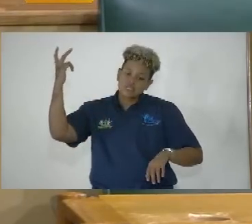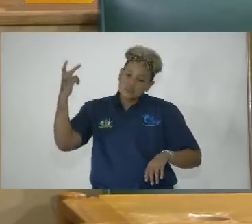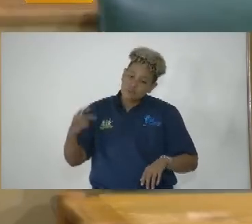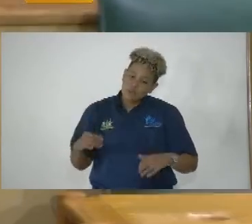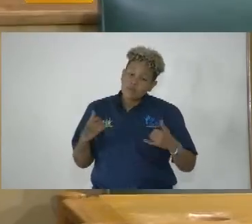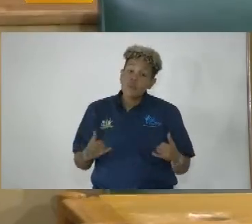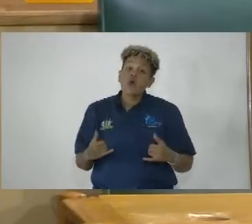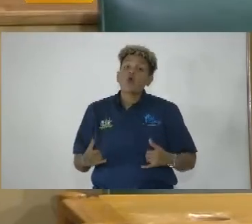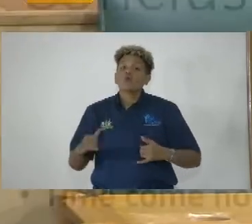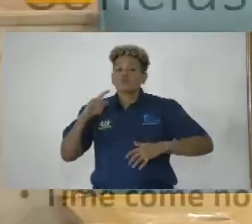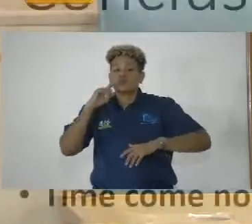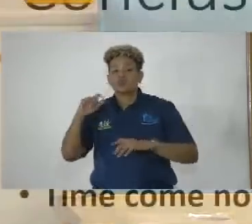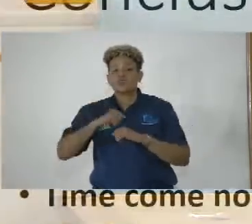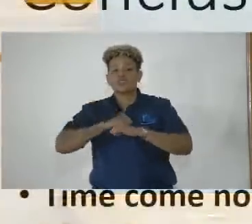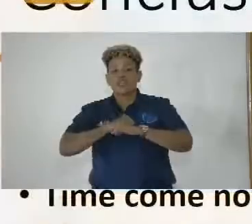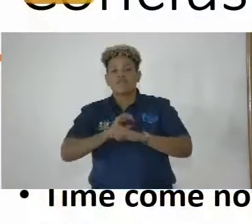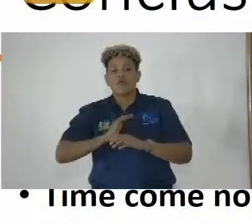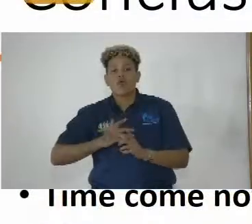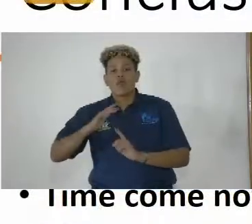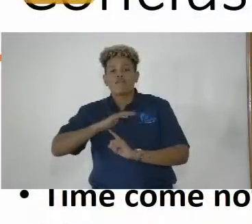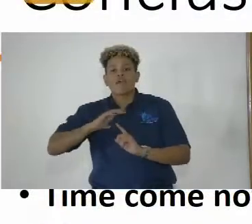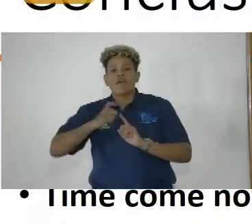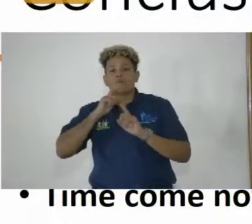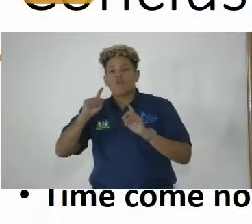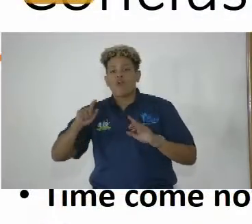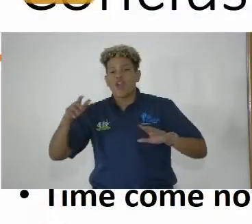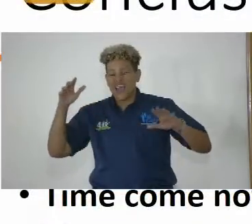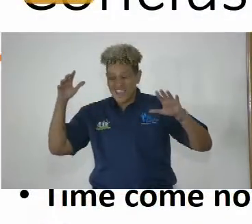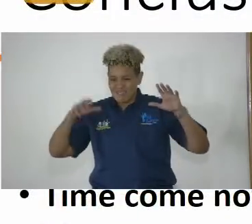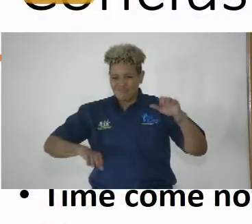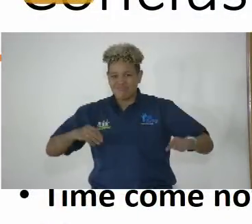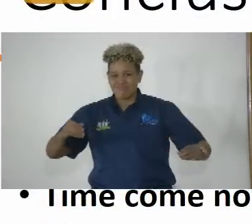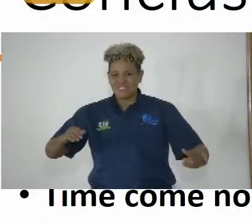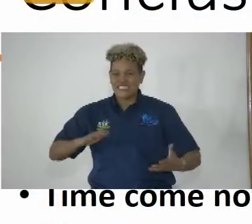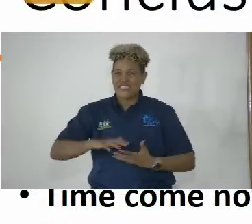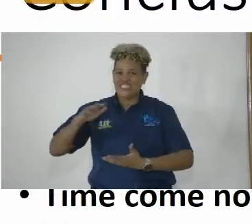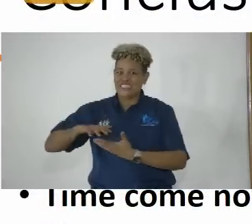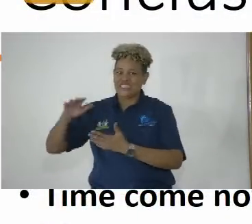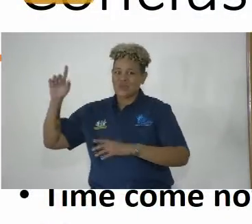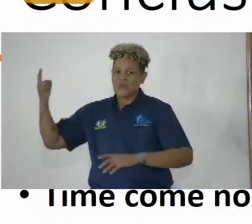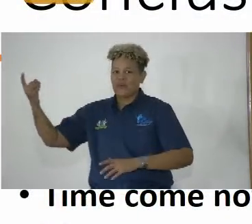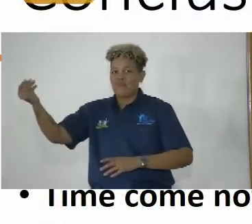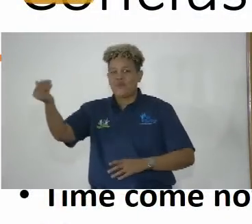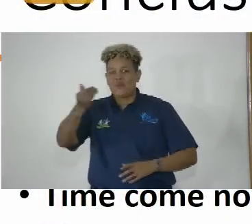Time come now to safeguard our environment from extractive capitalism.